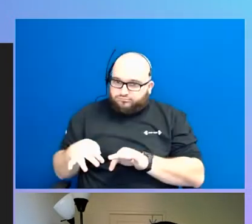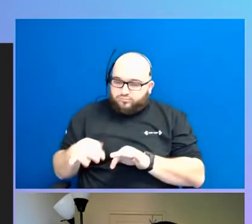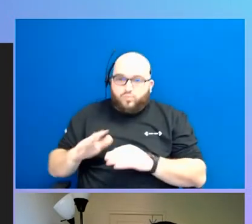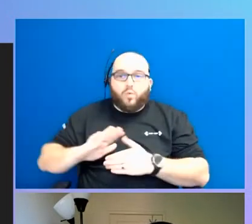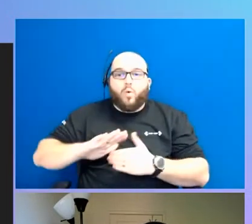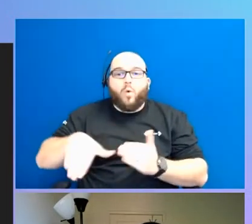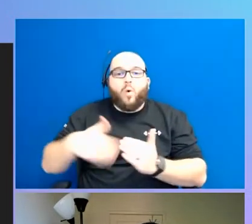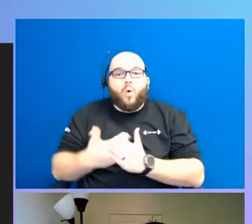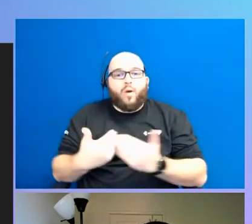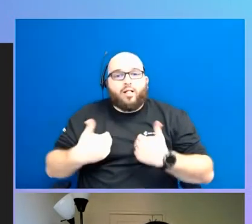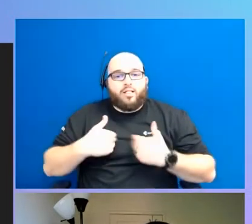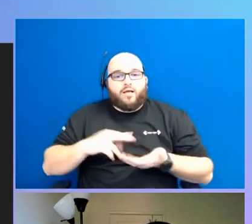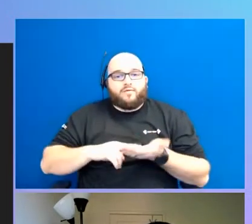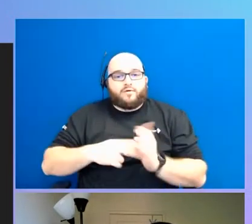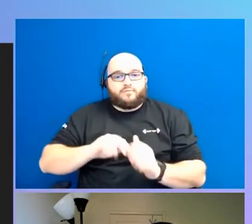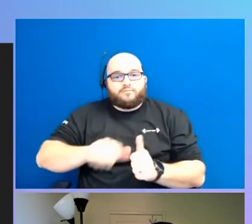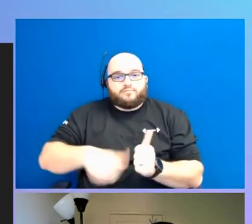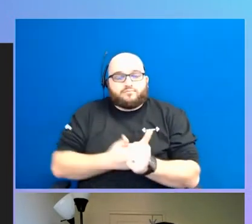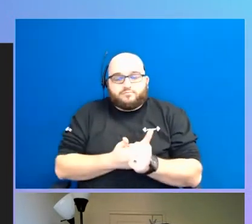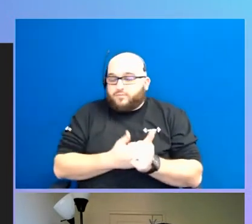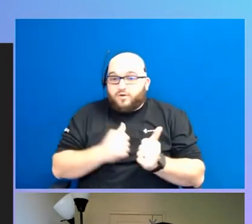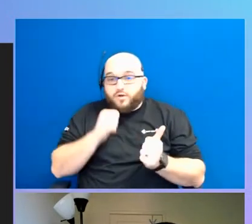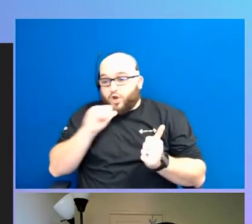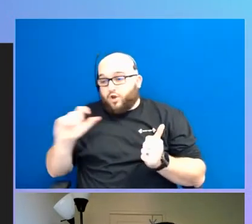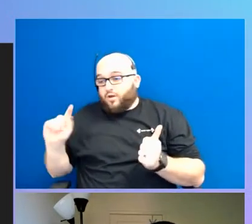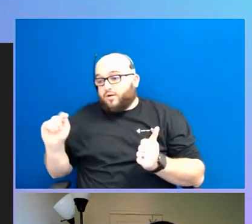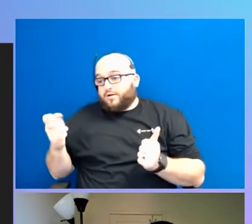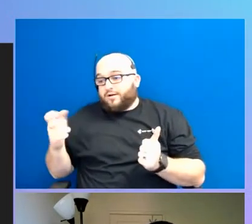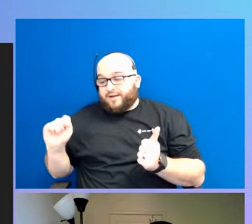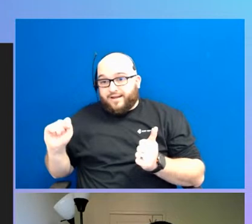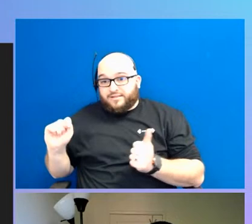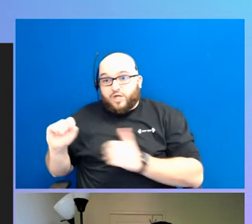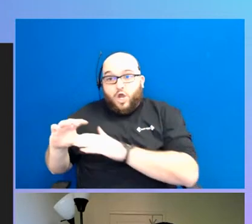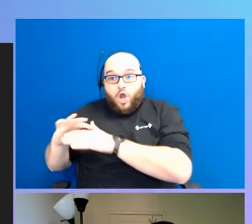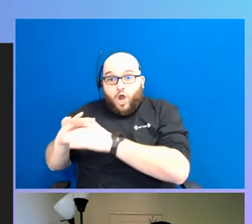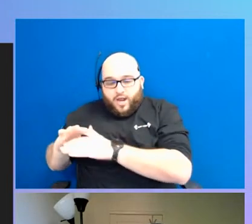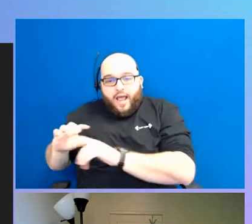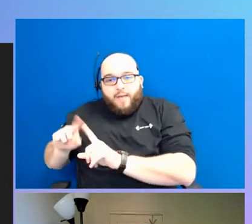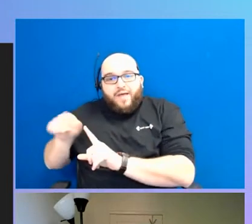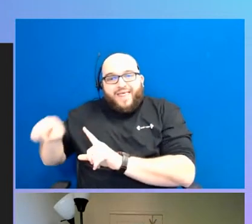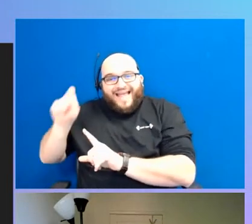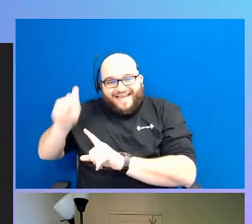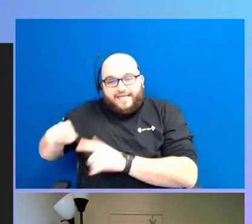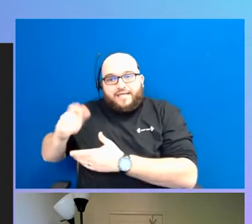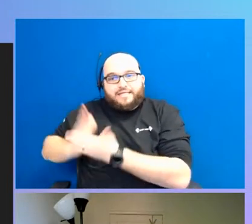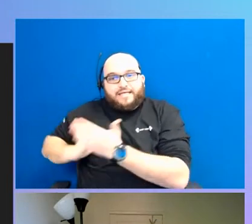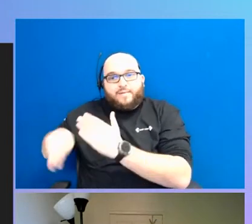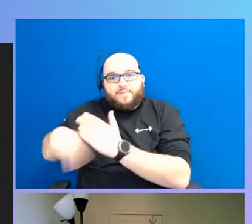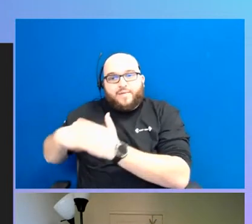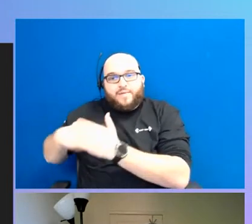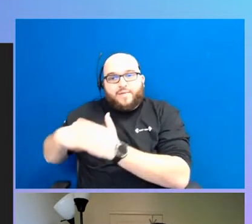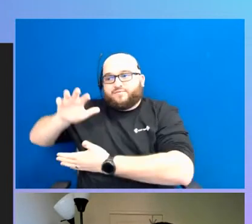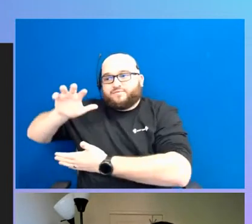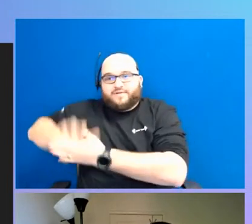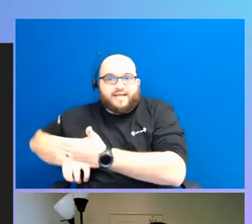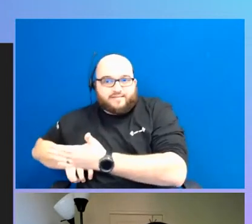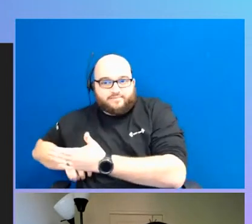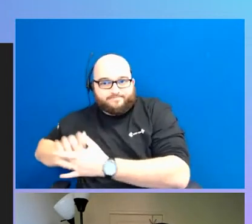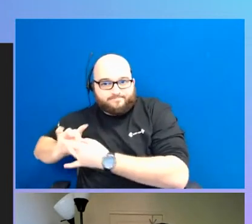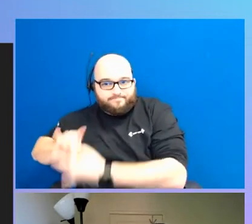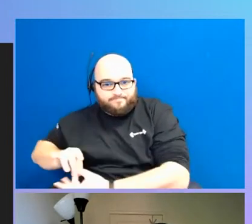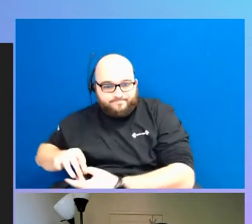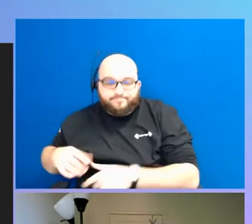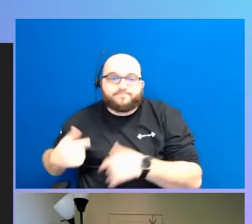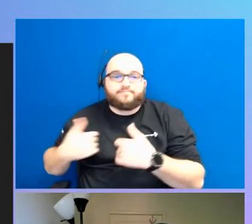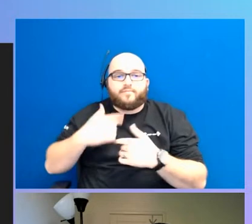meaningful and they're not text content and they need a text alternative. For our purposes, I will use the phrase alt text.